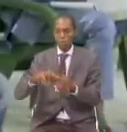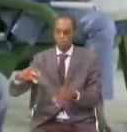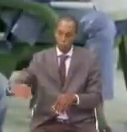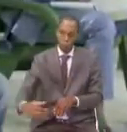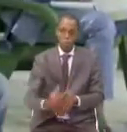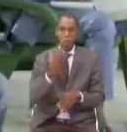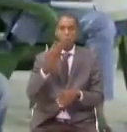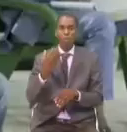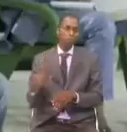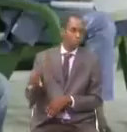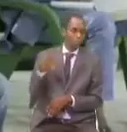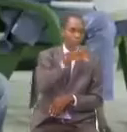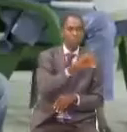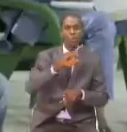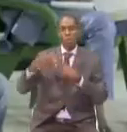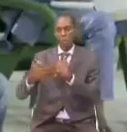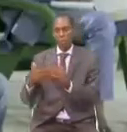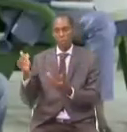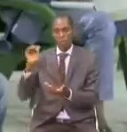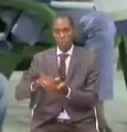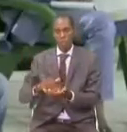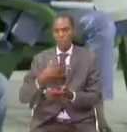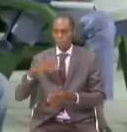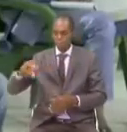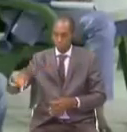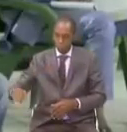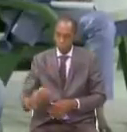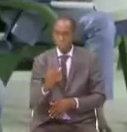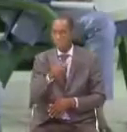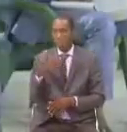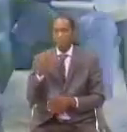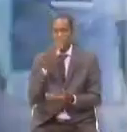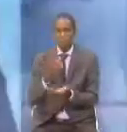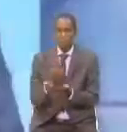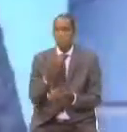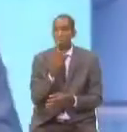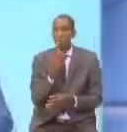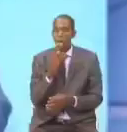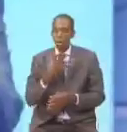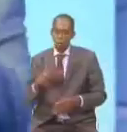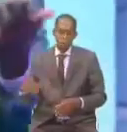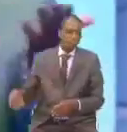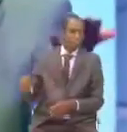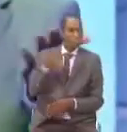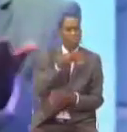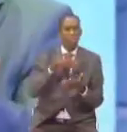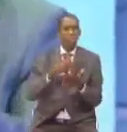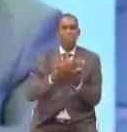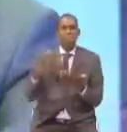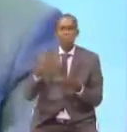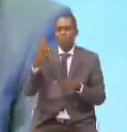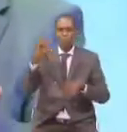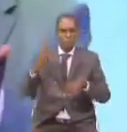it away. You go back again, and then you take another cup and pour it away. You cannot